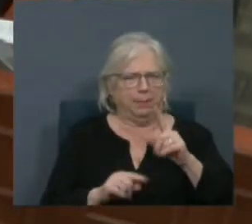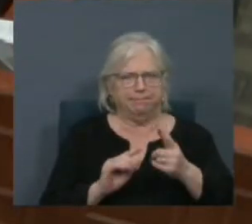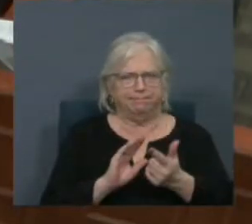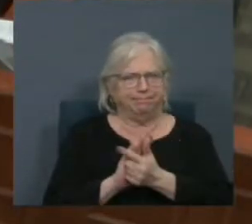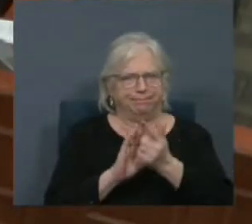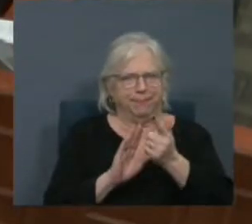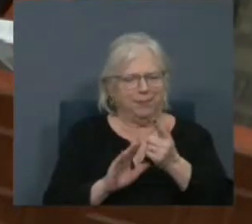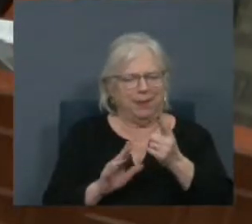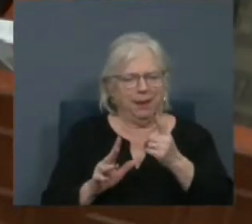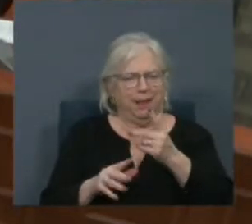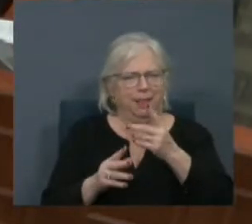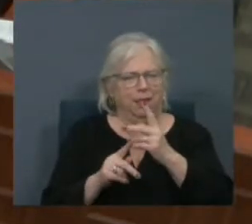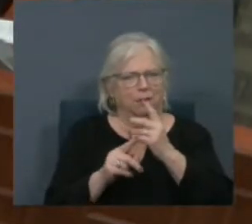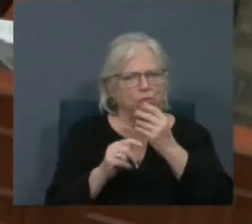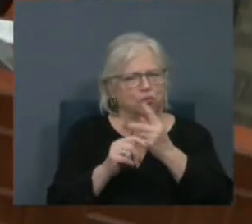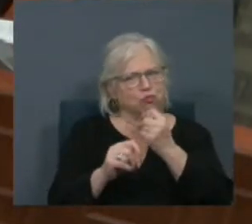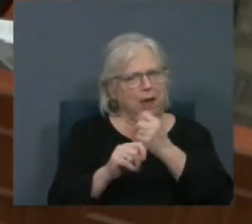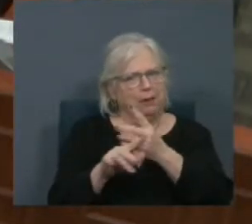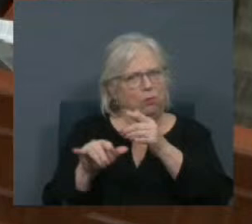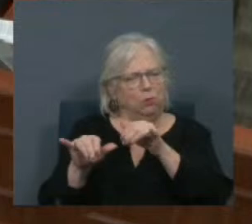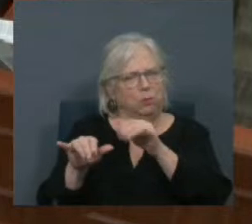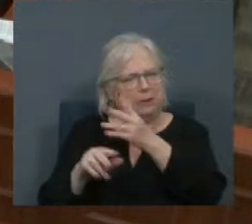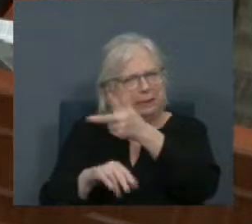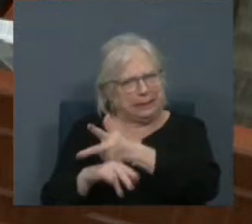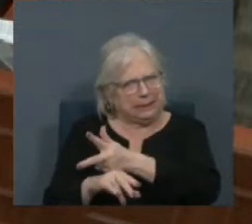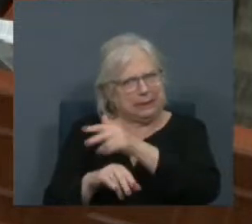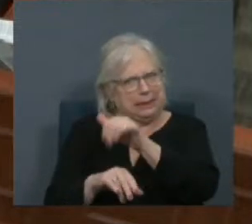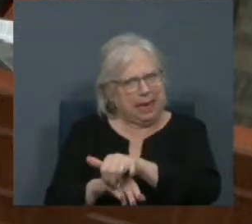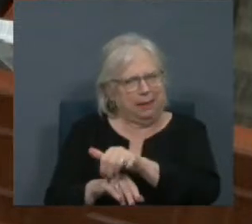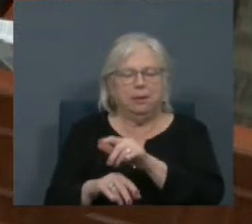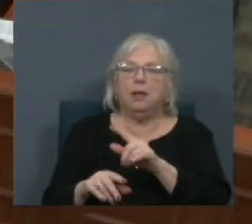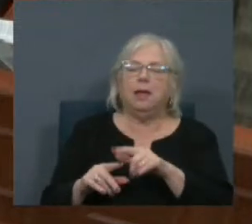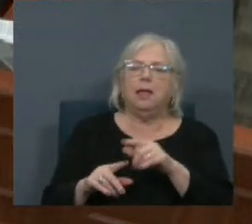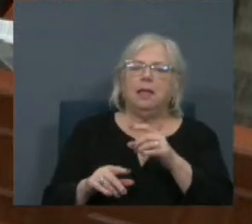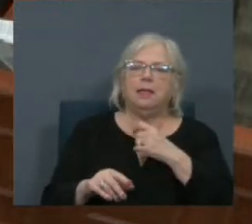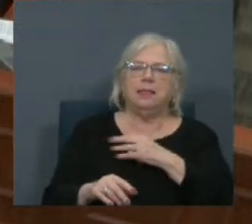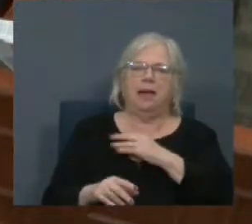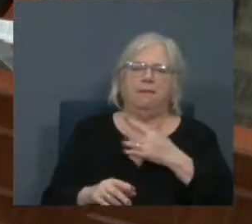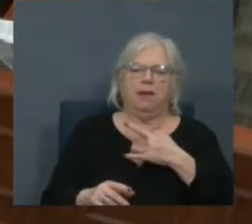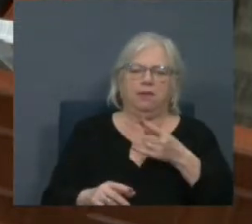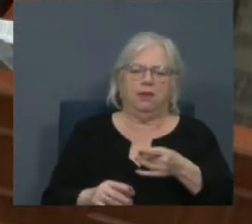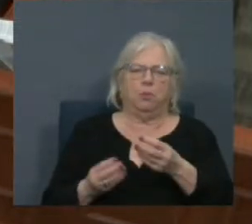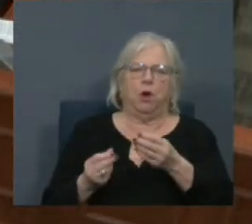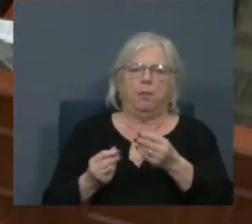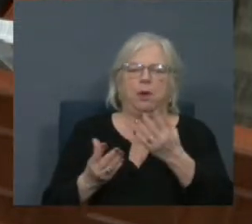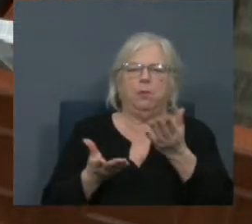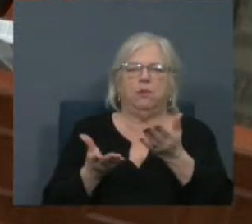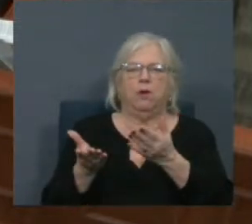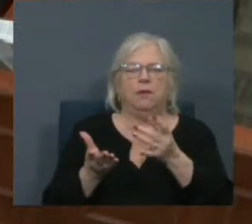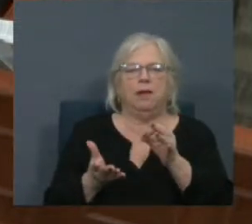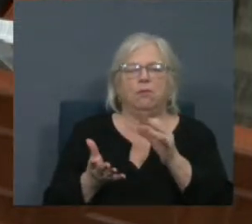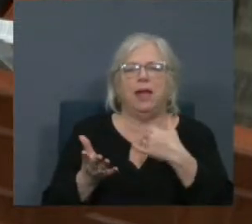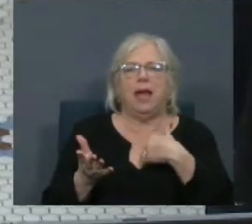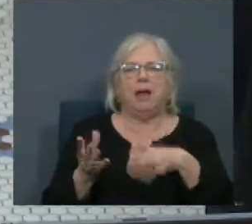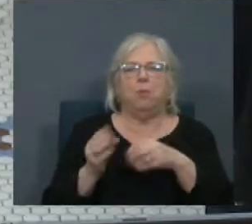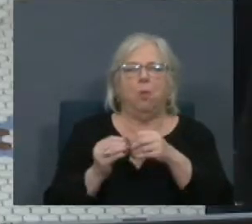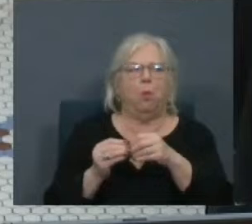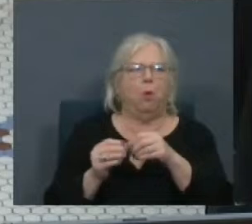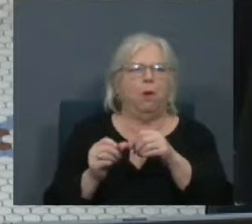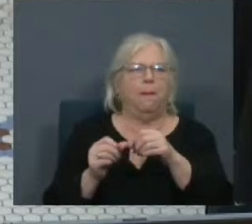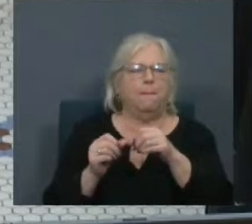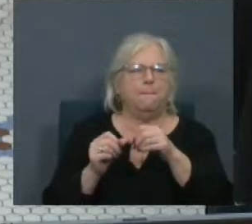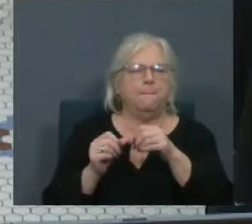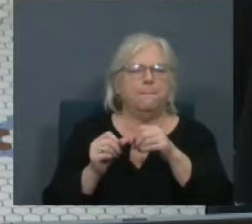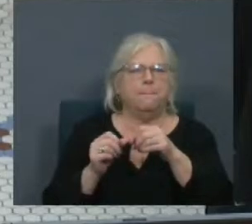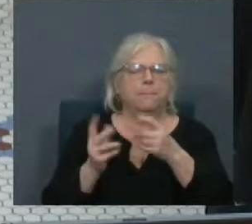on this property? Well, staff feels that this property would be better served if there would be more permanence to